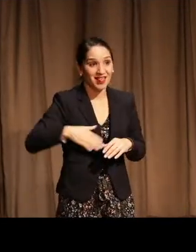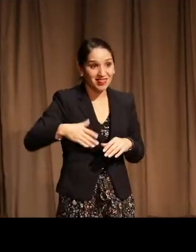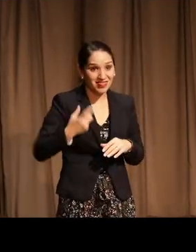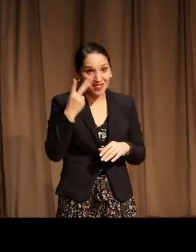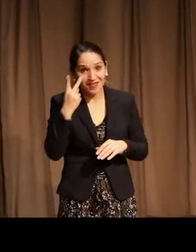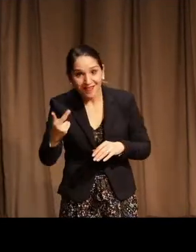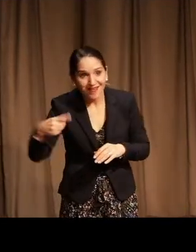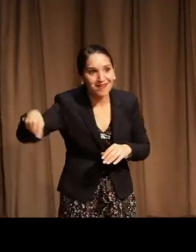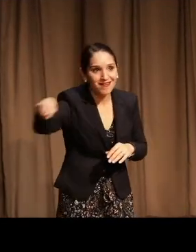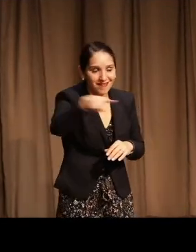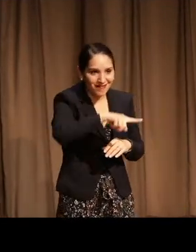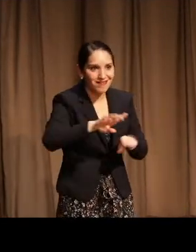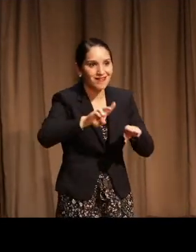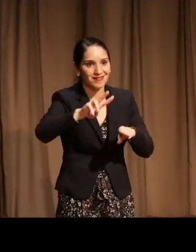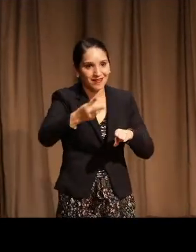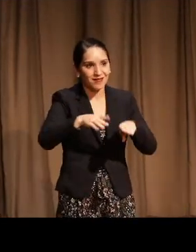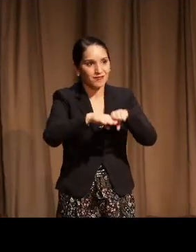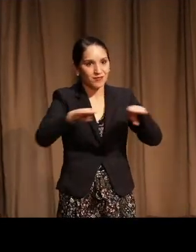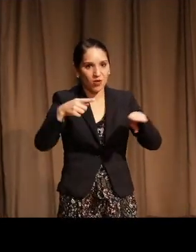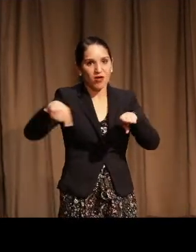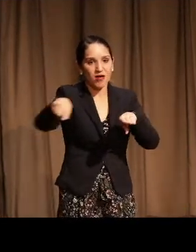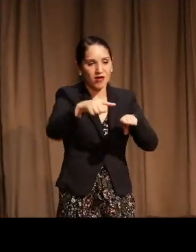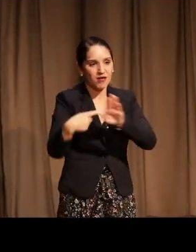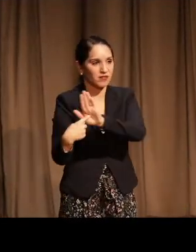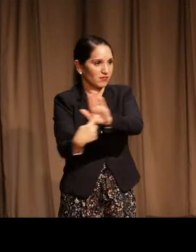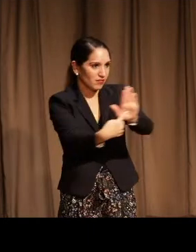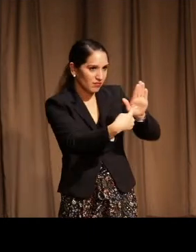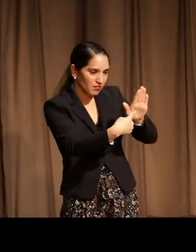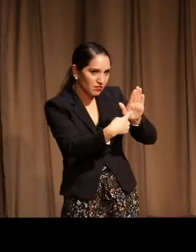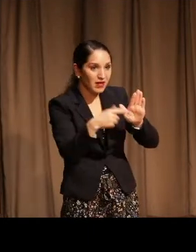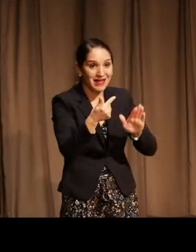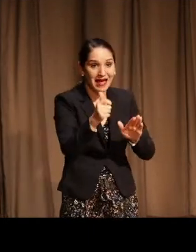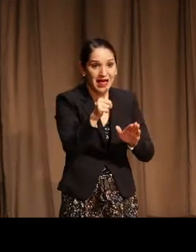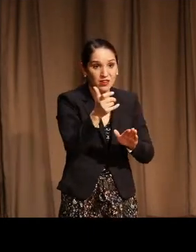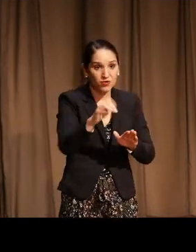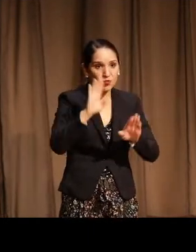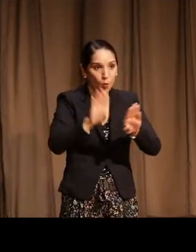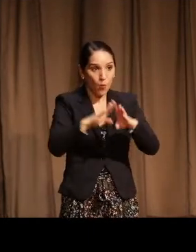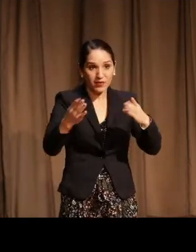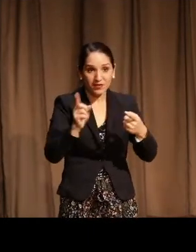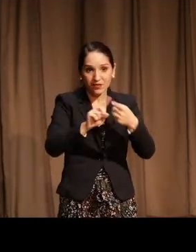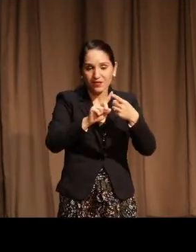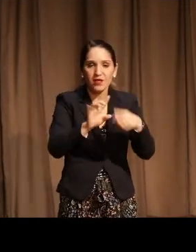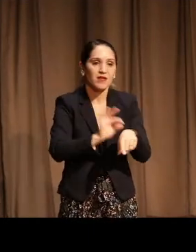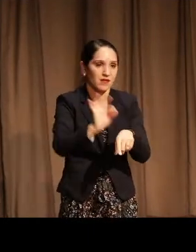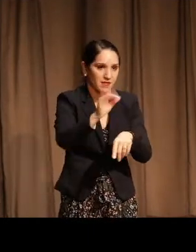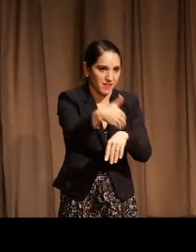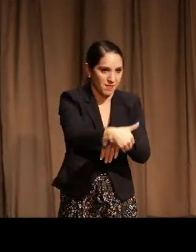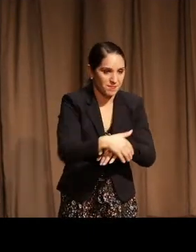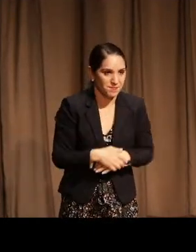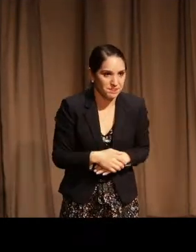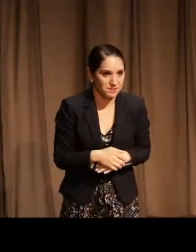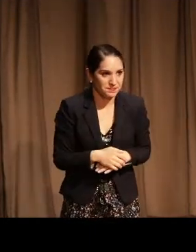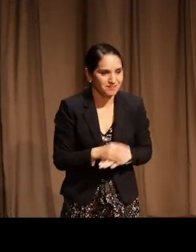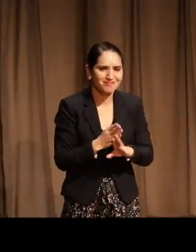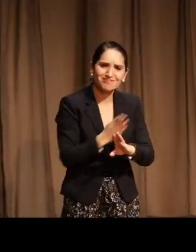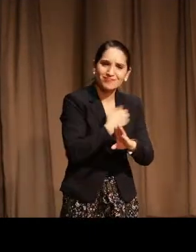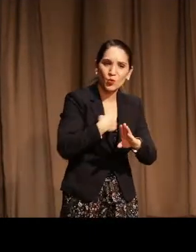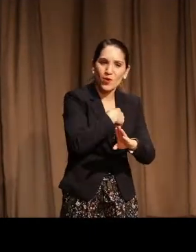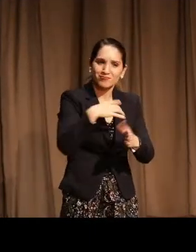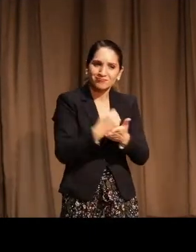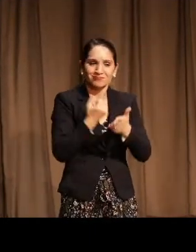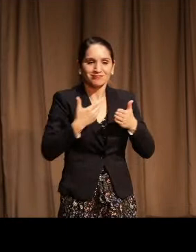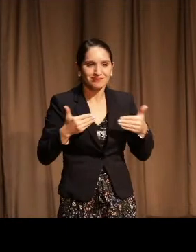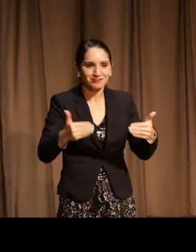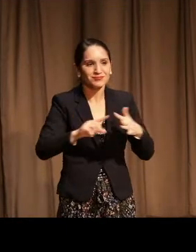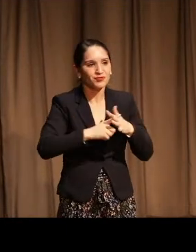exhibition space located on our second floor. The galleries will be open until 9 p.m. Before we begin our program, I'd also like